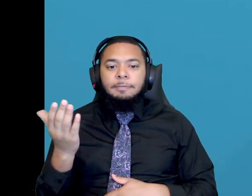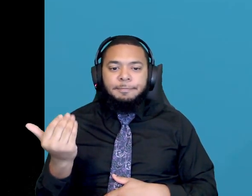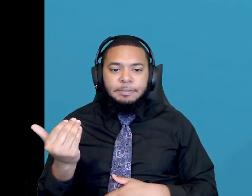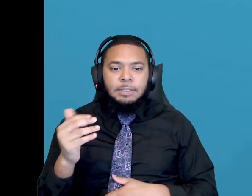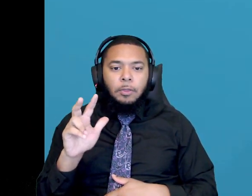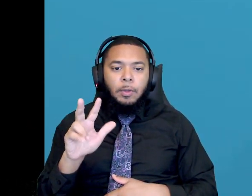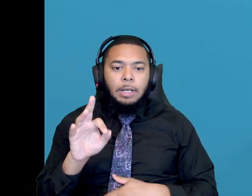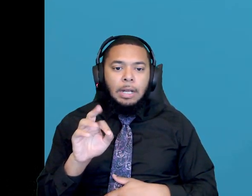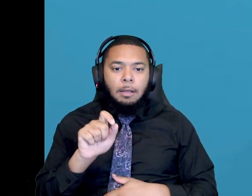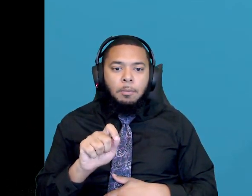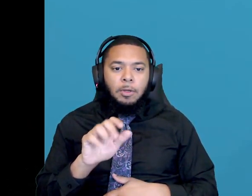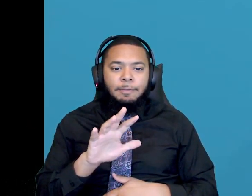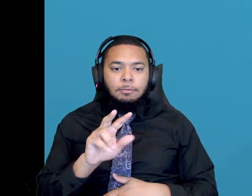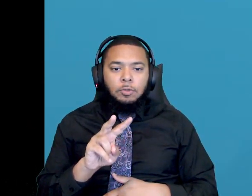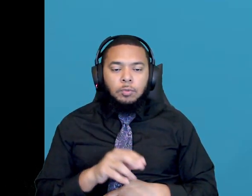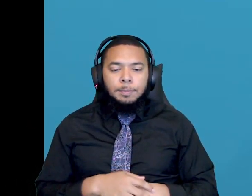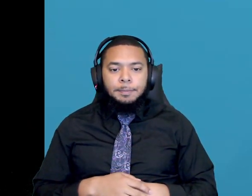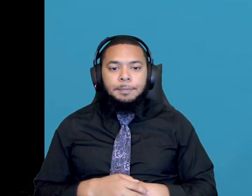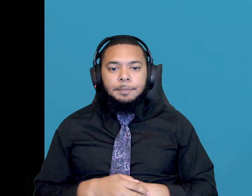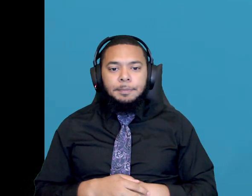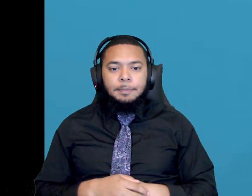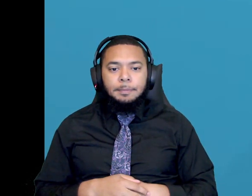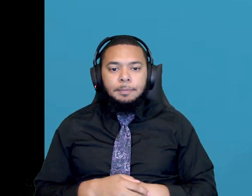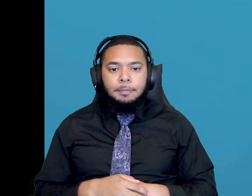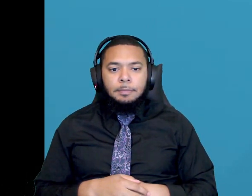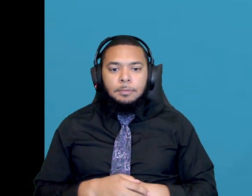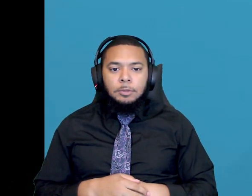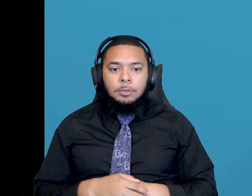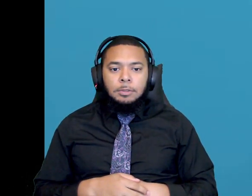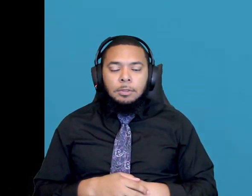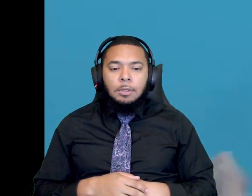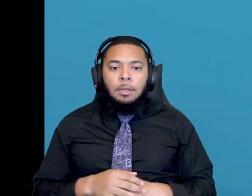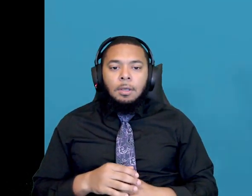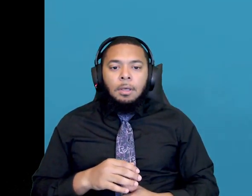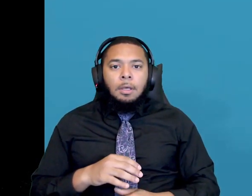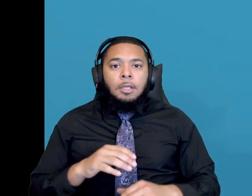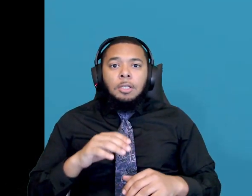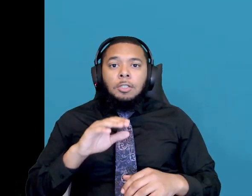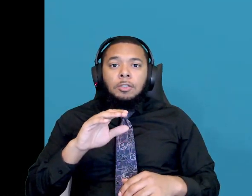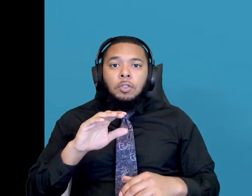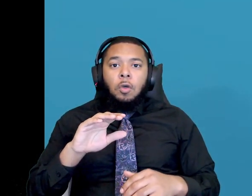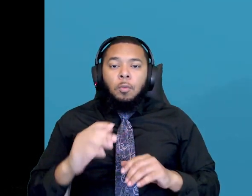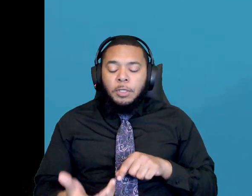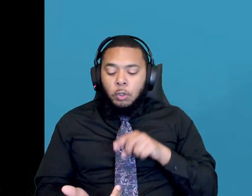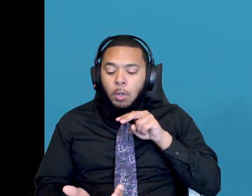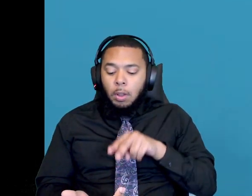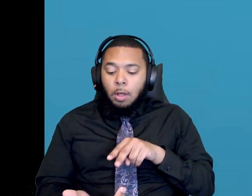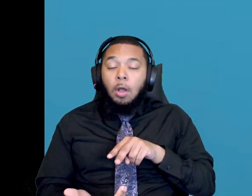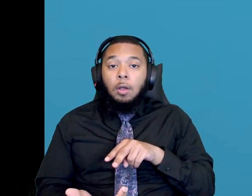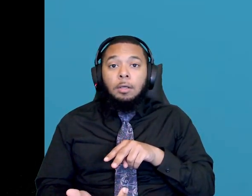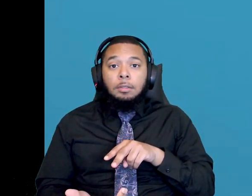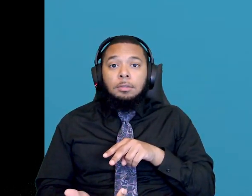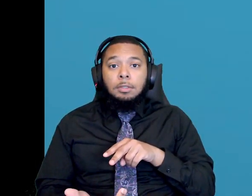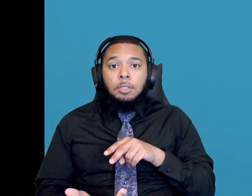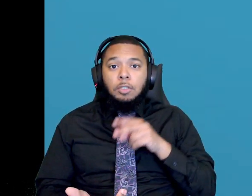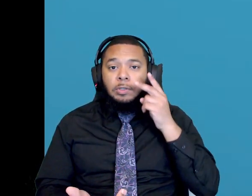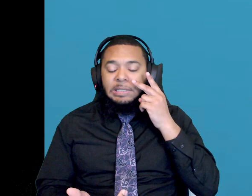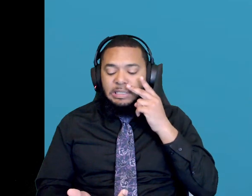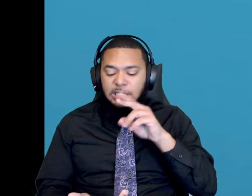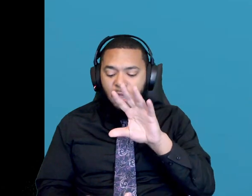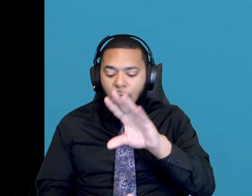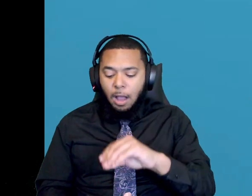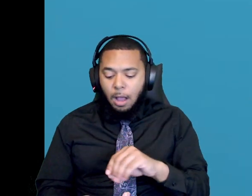Okay, so at the bottom or at the top, wherever your total balance is, you can check it by adding. It should